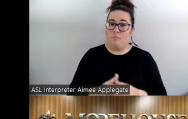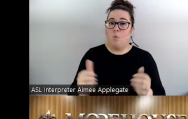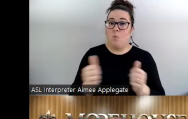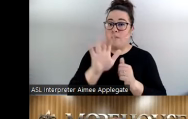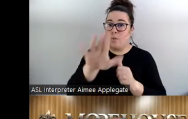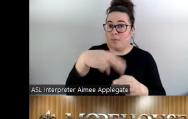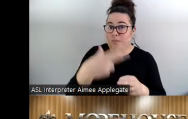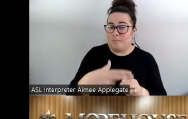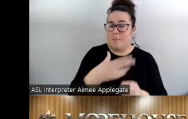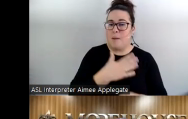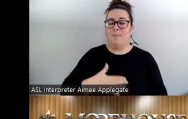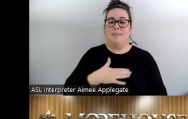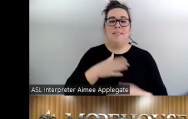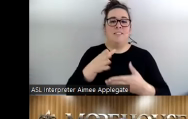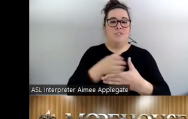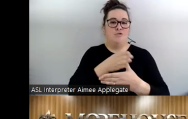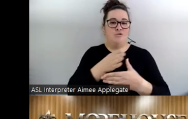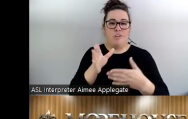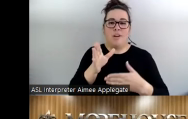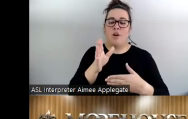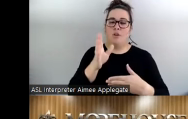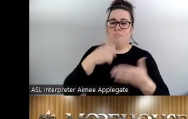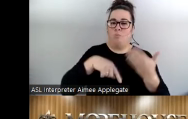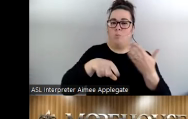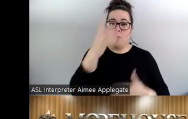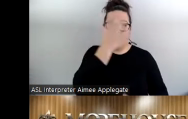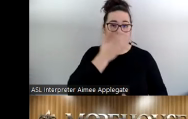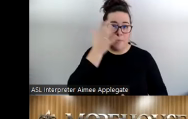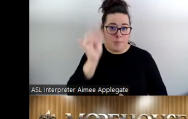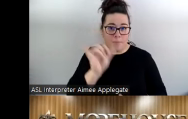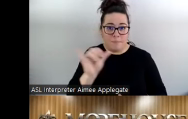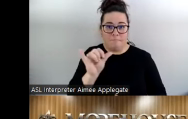as share your pronouns if you feel comfortable.